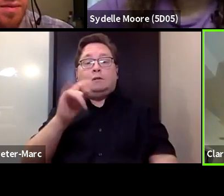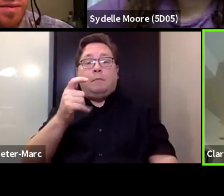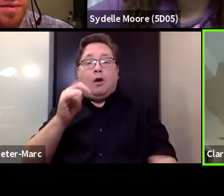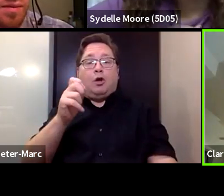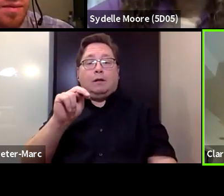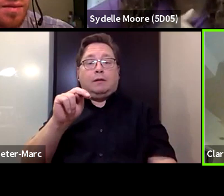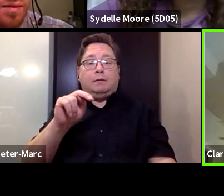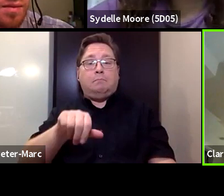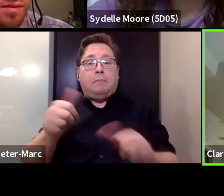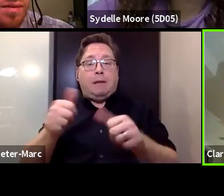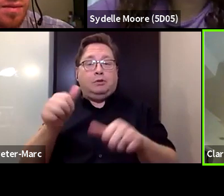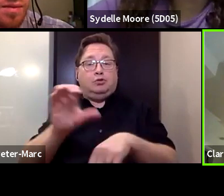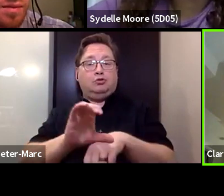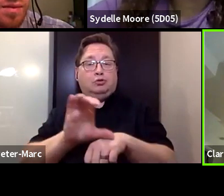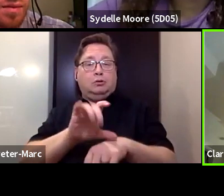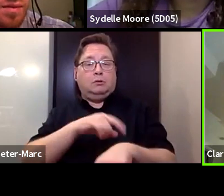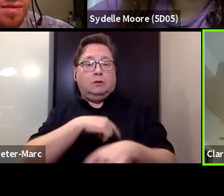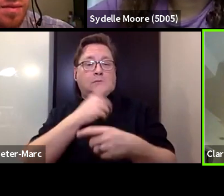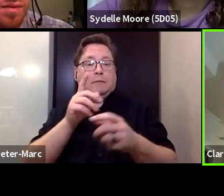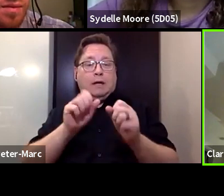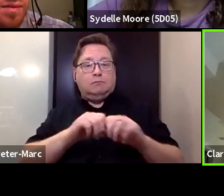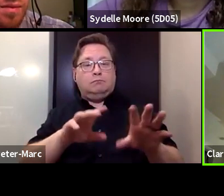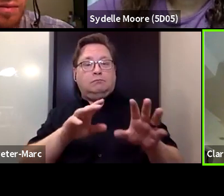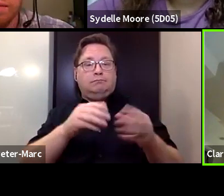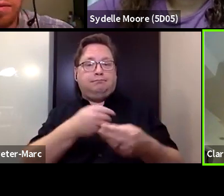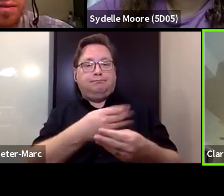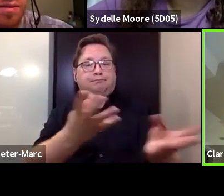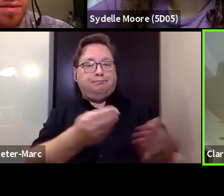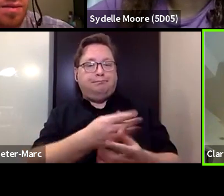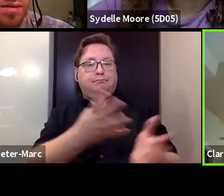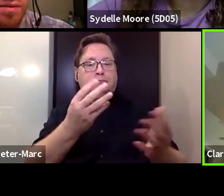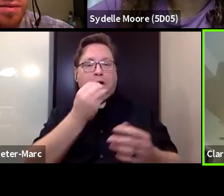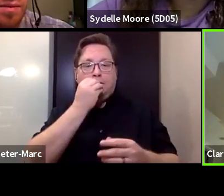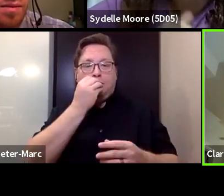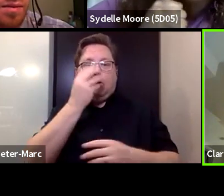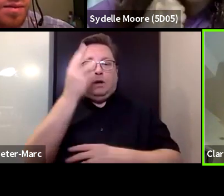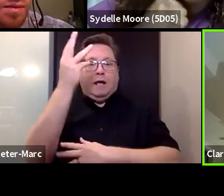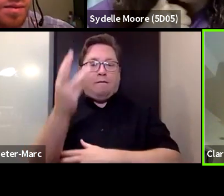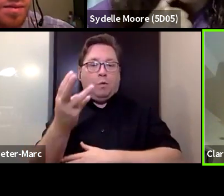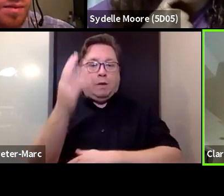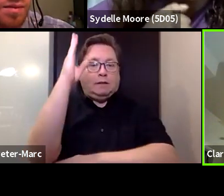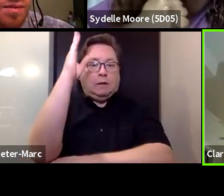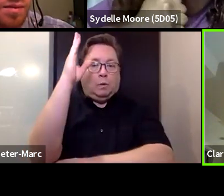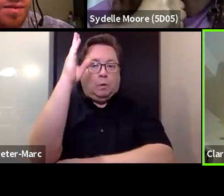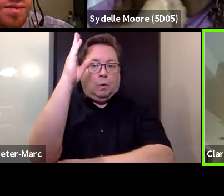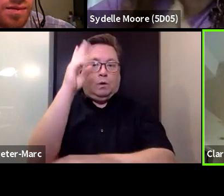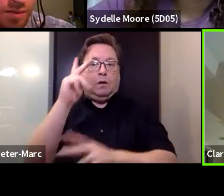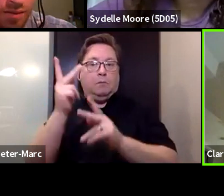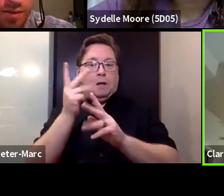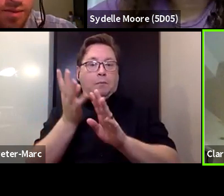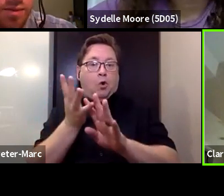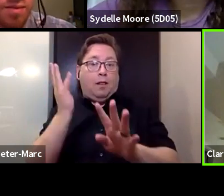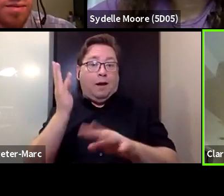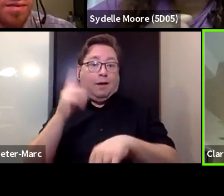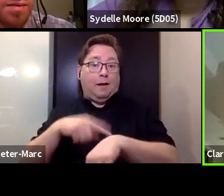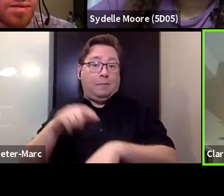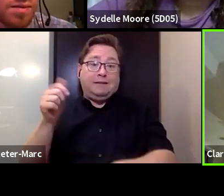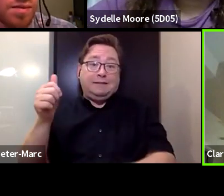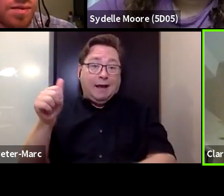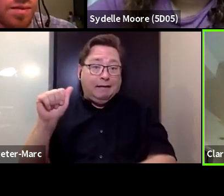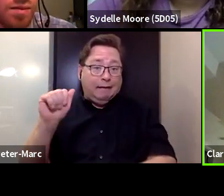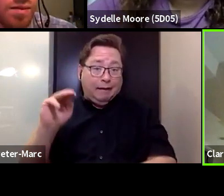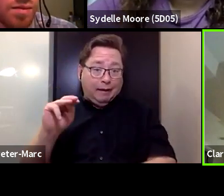has been distributing food every Wednesday at noon. People are lining up at 10 o'clock, unfortunately, but